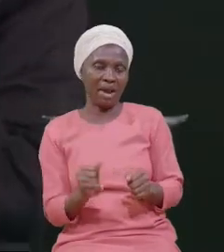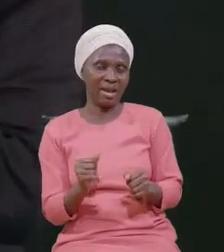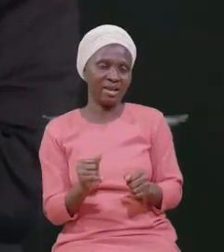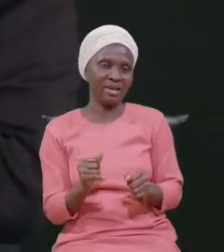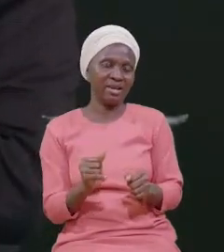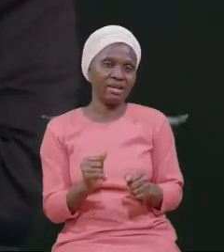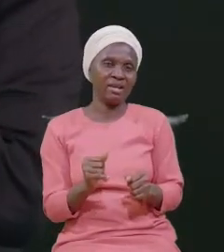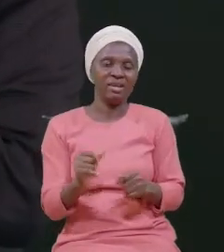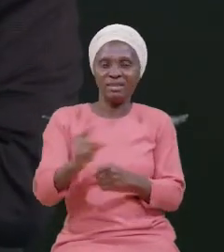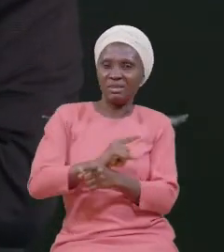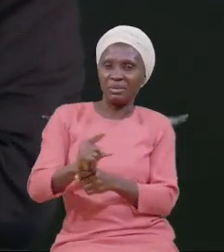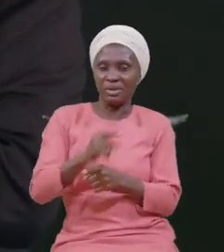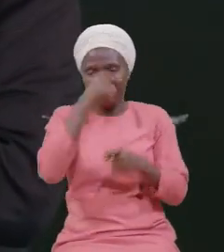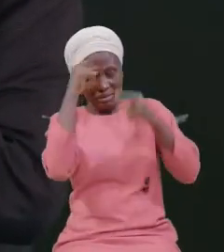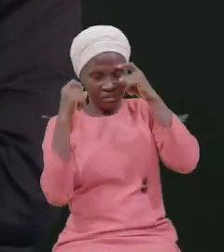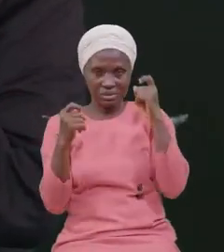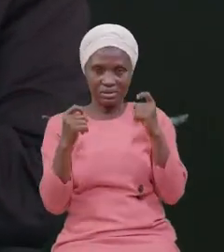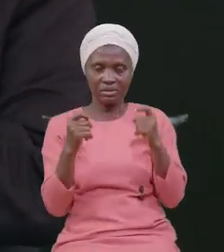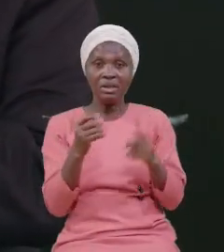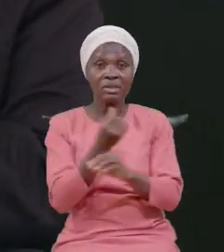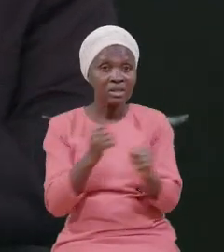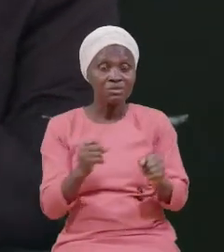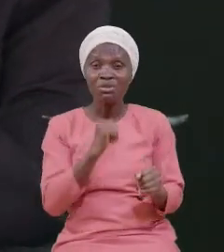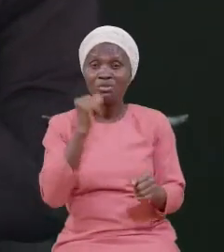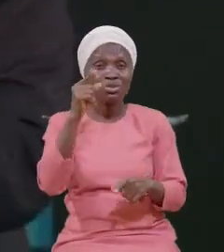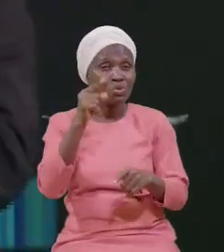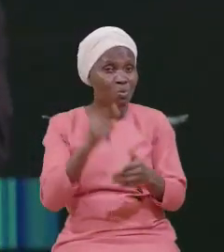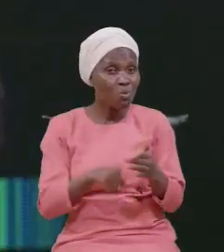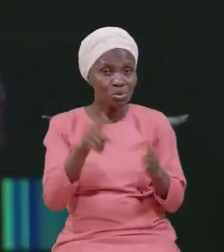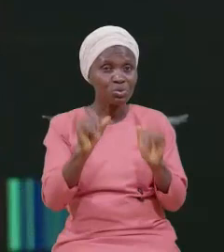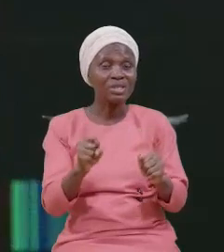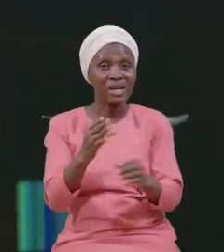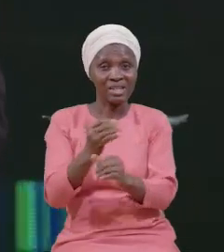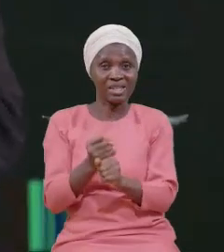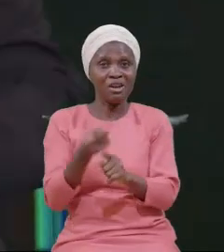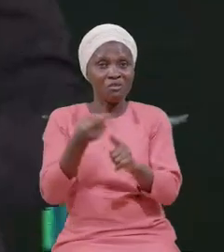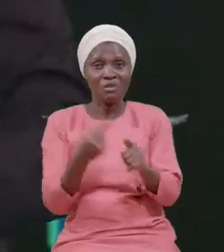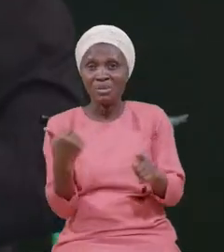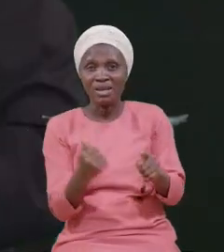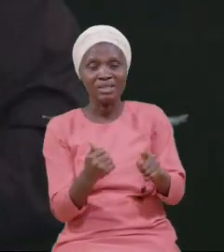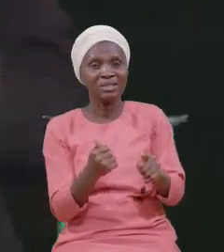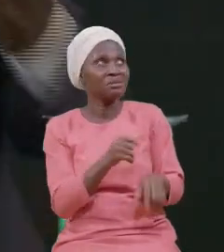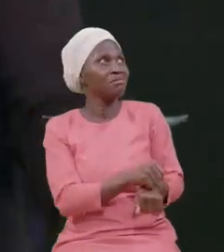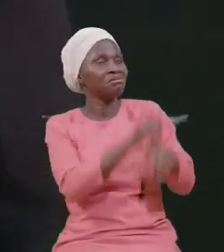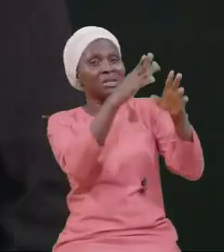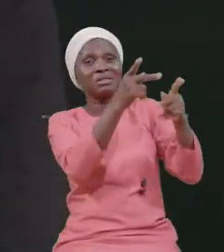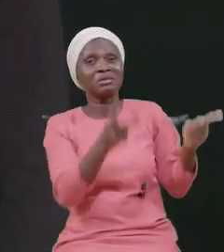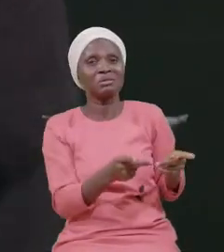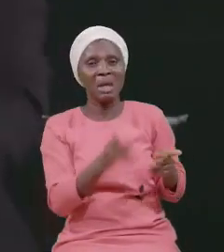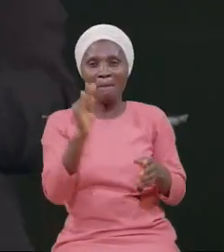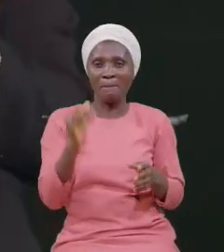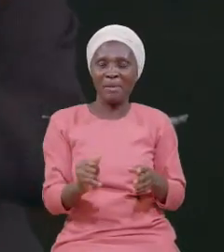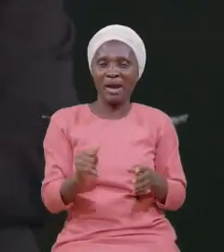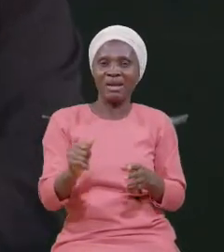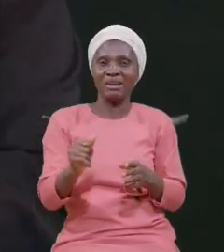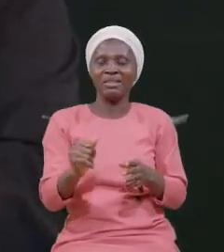is not what you can get on the top of any mountain by exercising yourself. It is